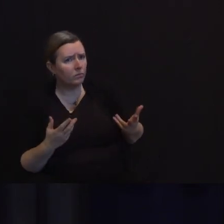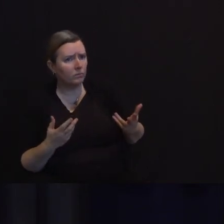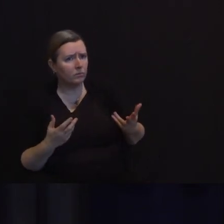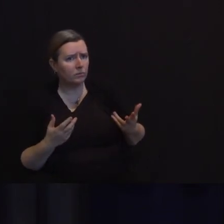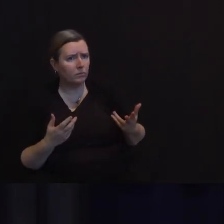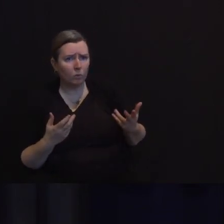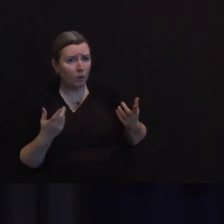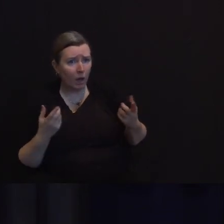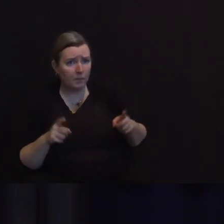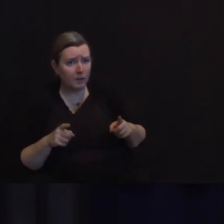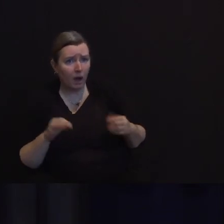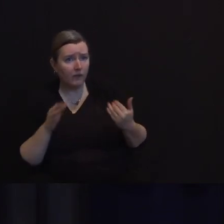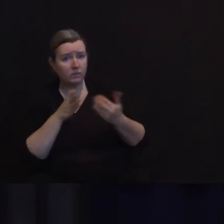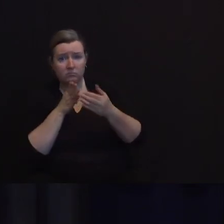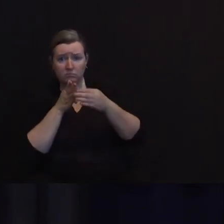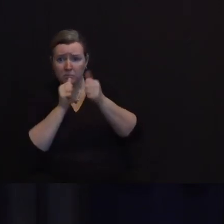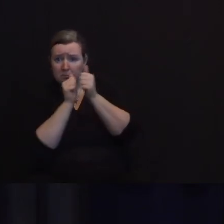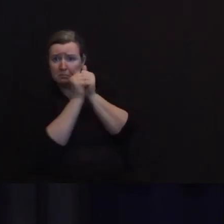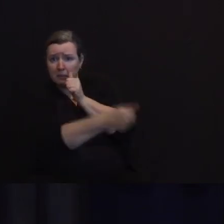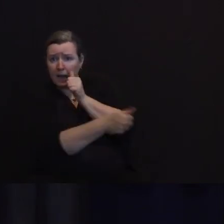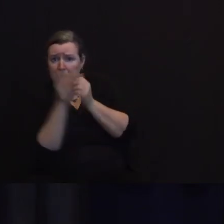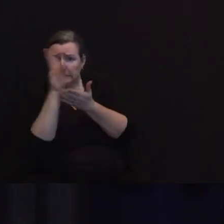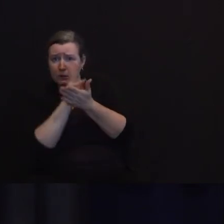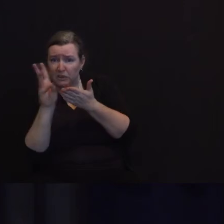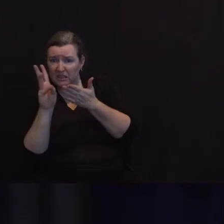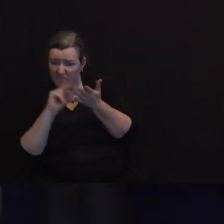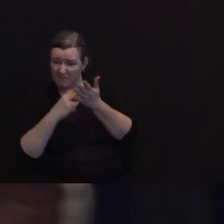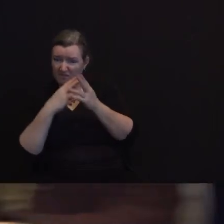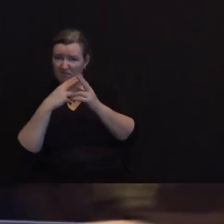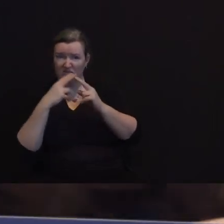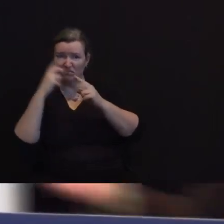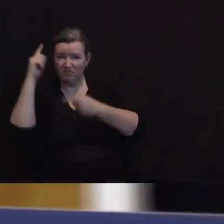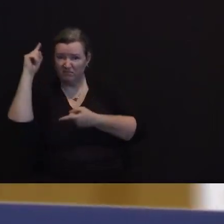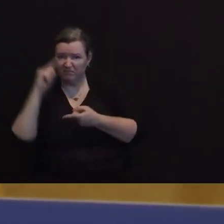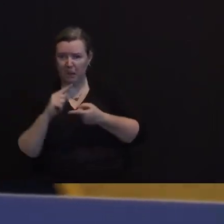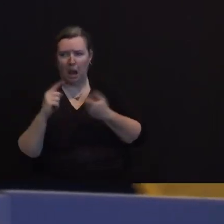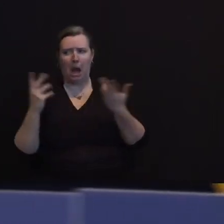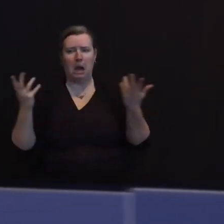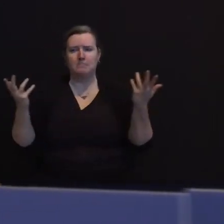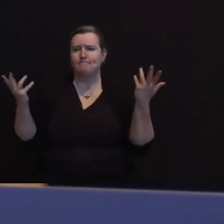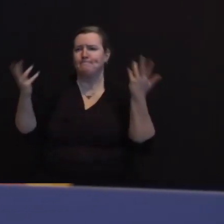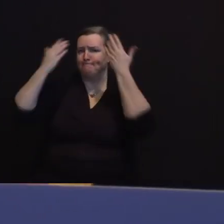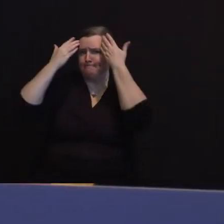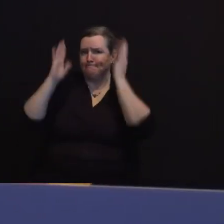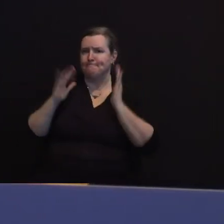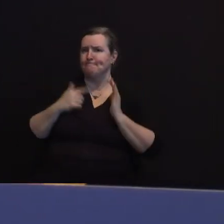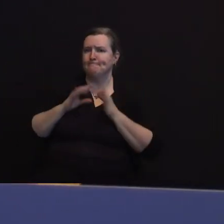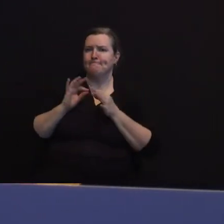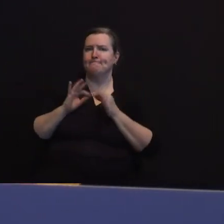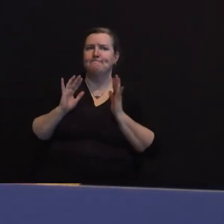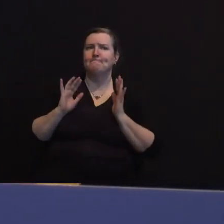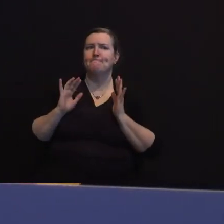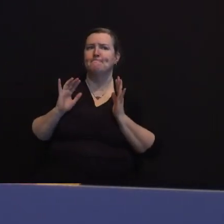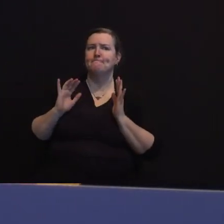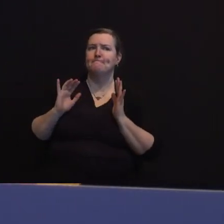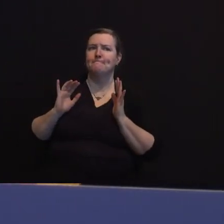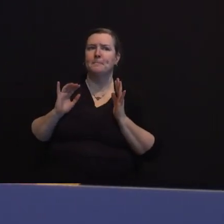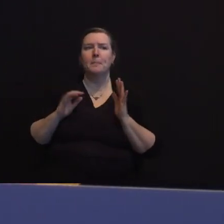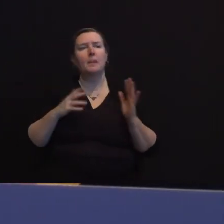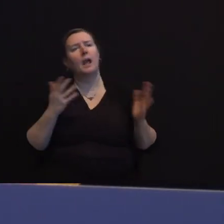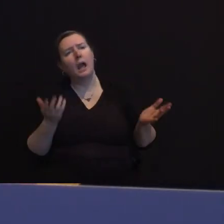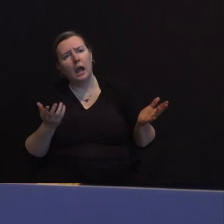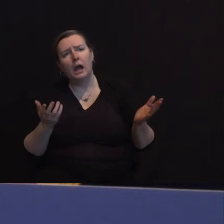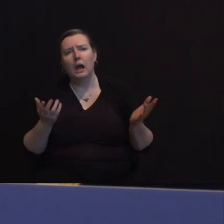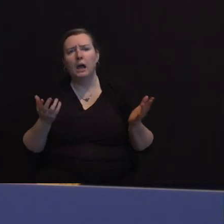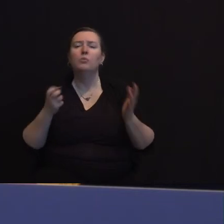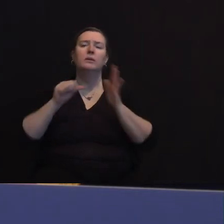do they think it still is in the? Yeah, they did not say Yeah, it was diminished at all. Eddie? Well, first of all, I want to point out that the clinical trials, the